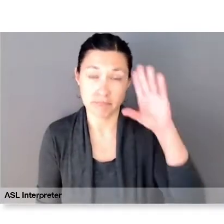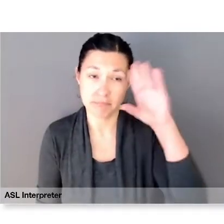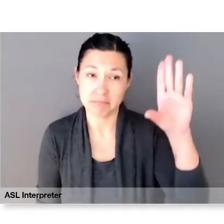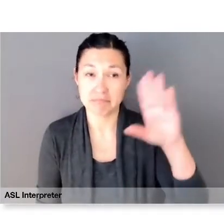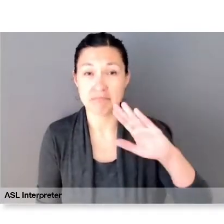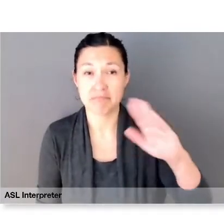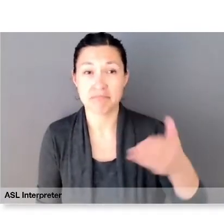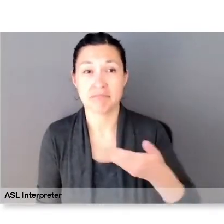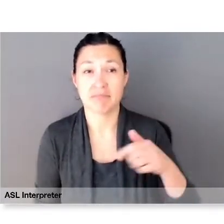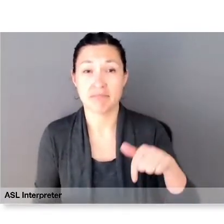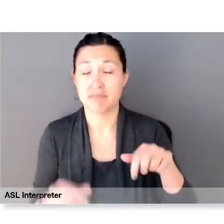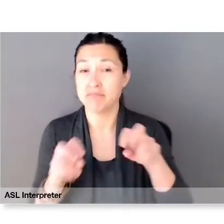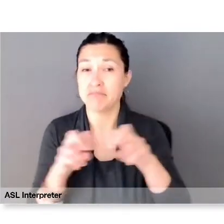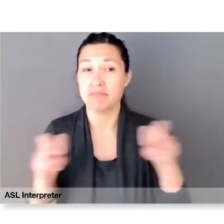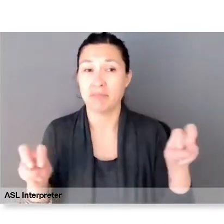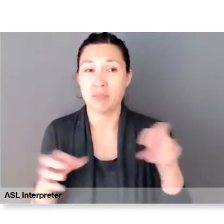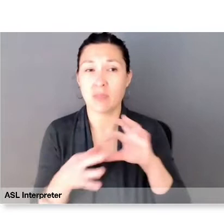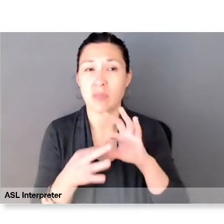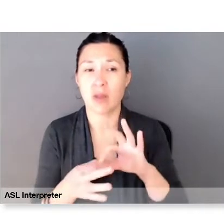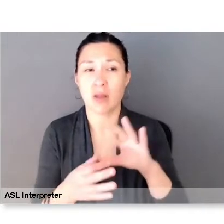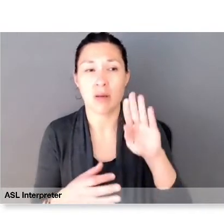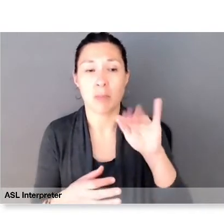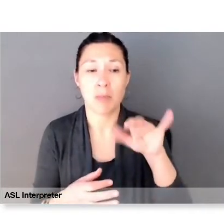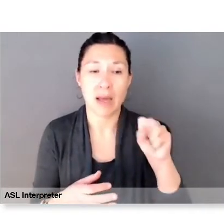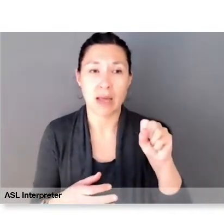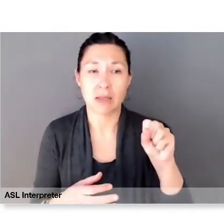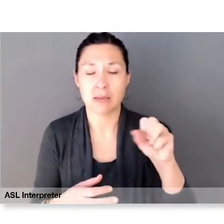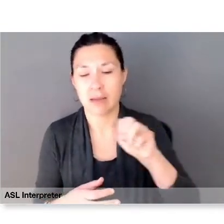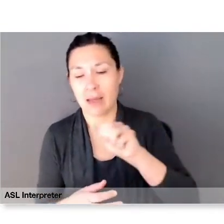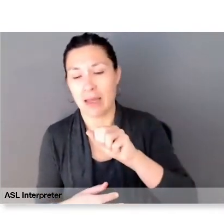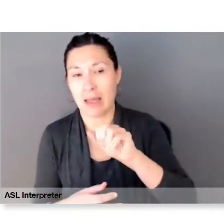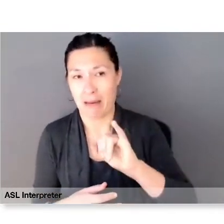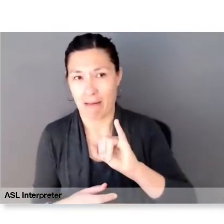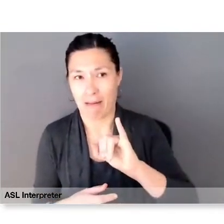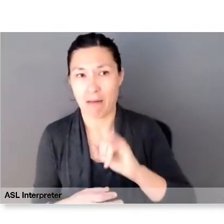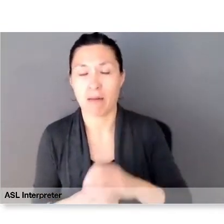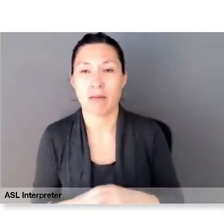Welcome to our panel on bias and AI